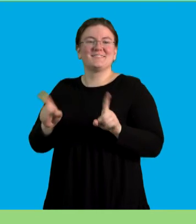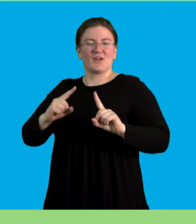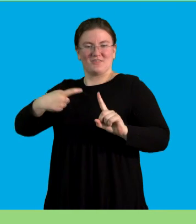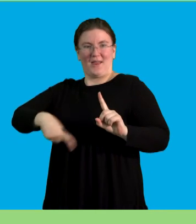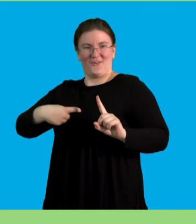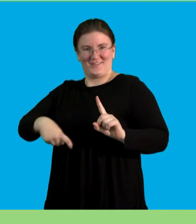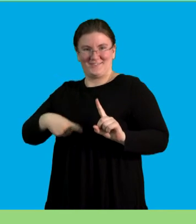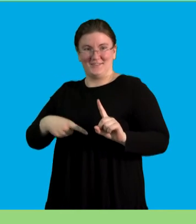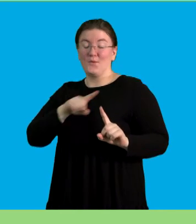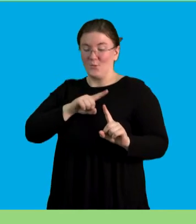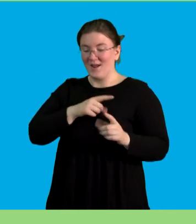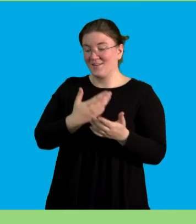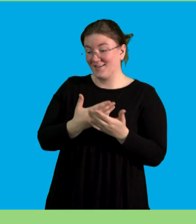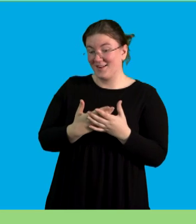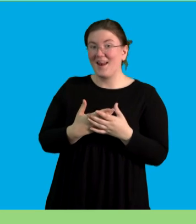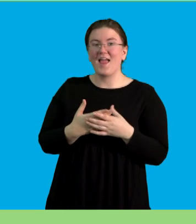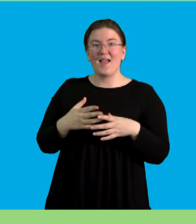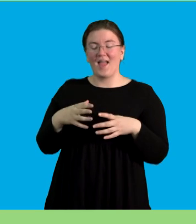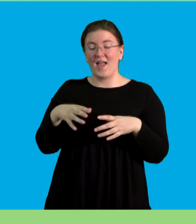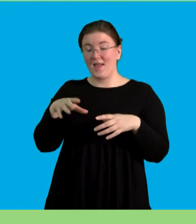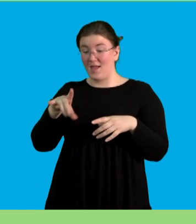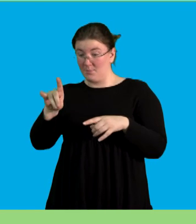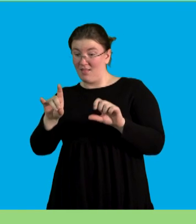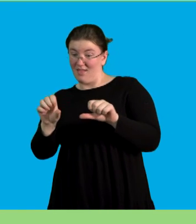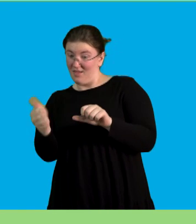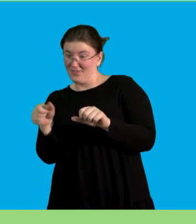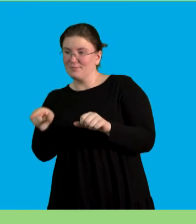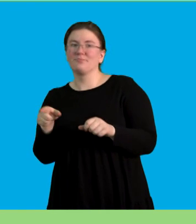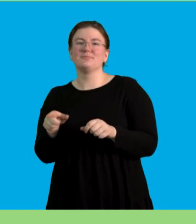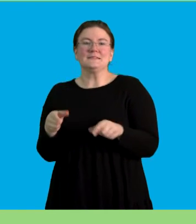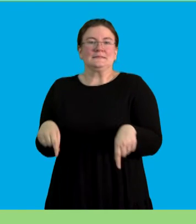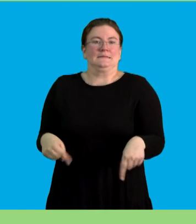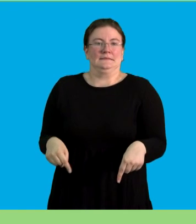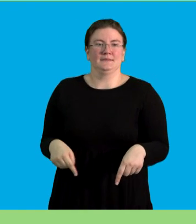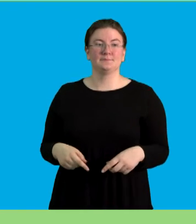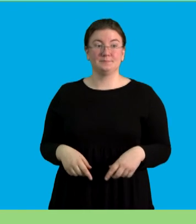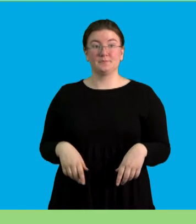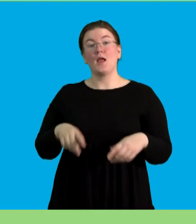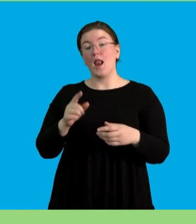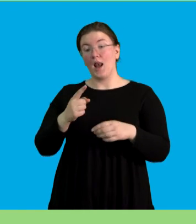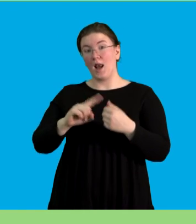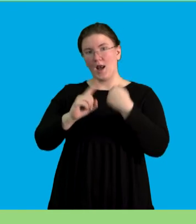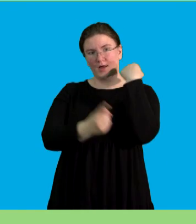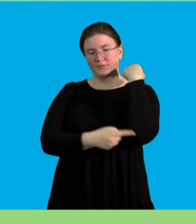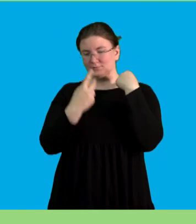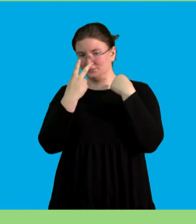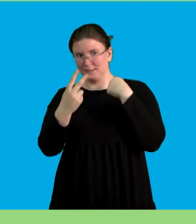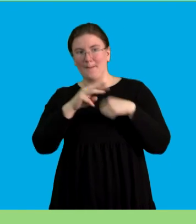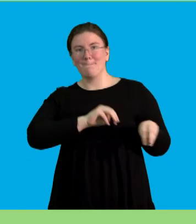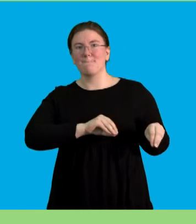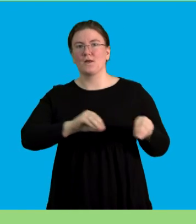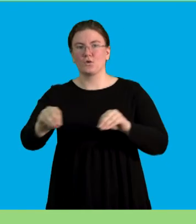And lastly, we are going to look at the word migration. And this happens when an animal or group